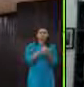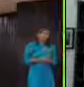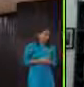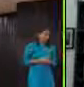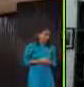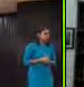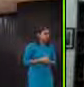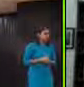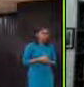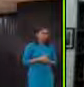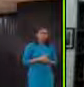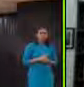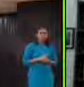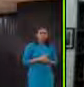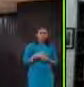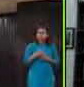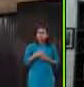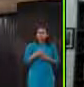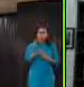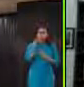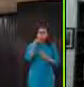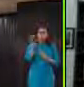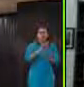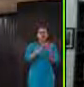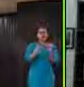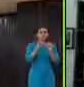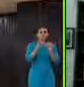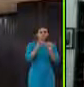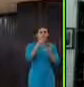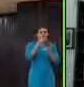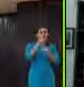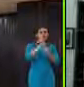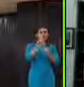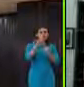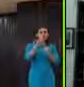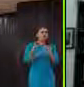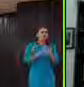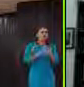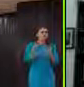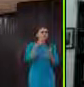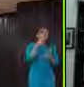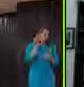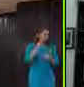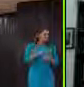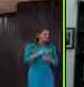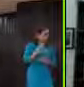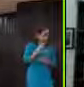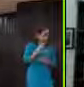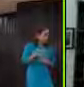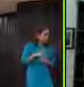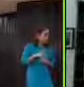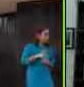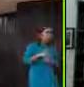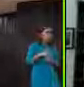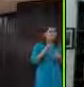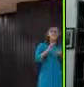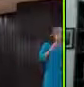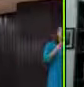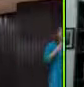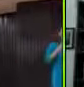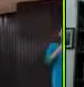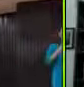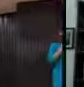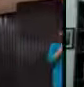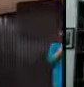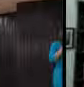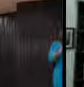Mr. Habibullah, I'll take that to you in terms of the implications that this has on Indian federalism. Because one thing that